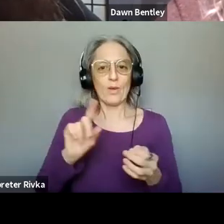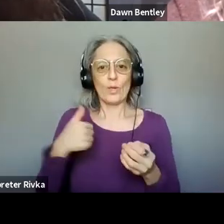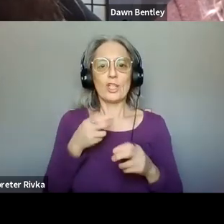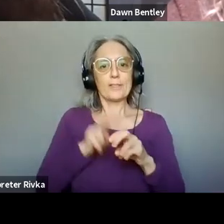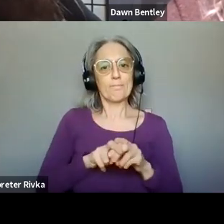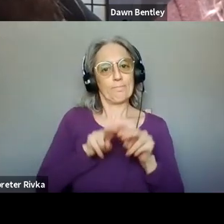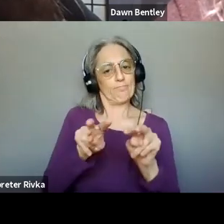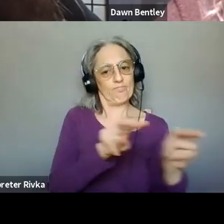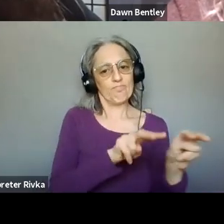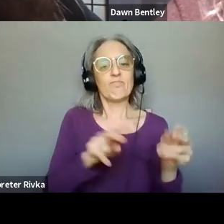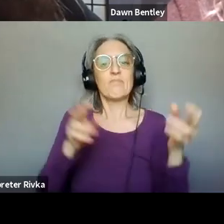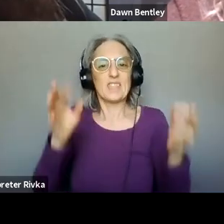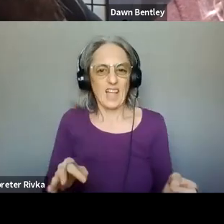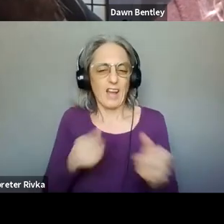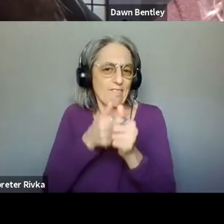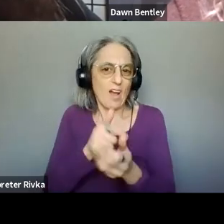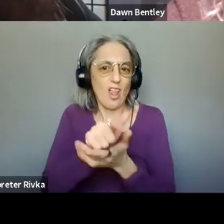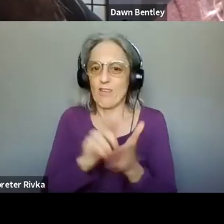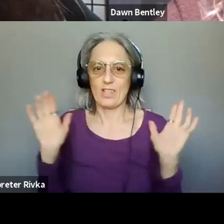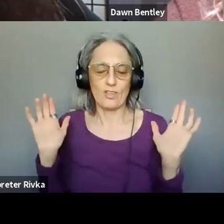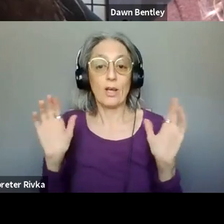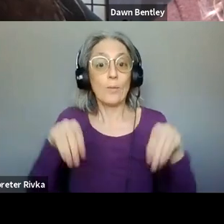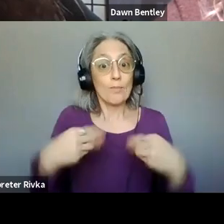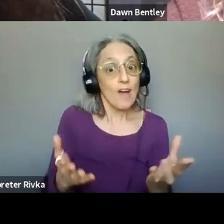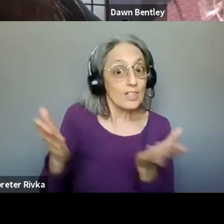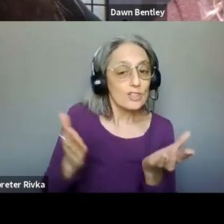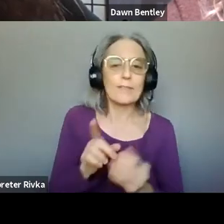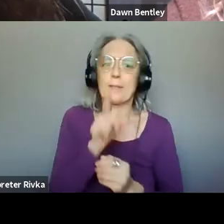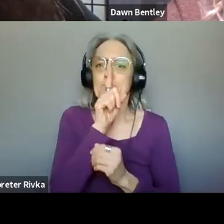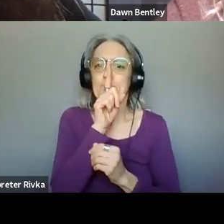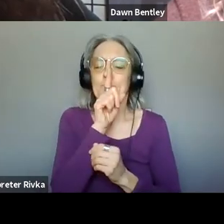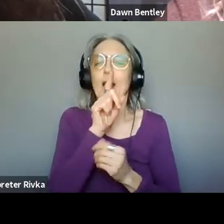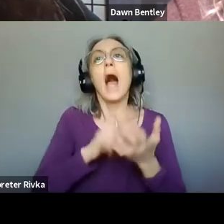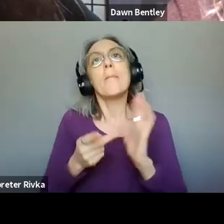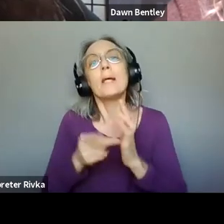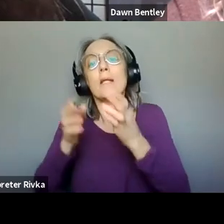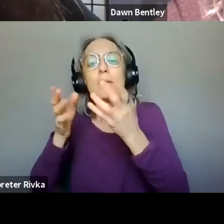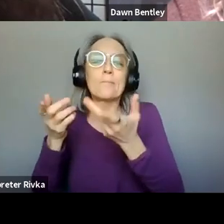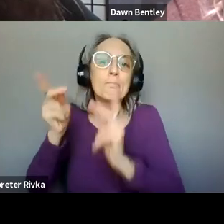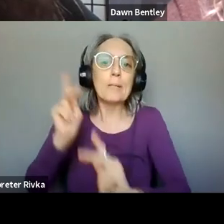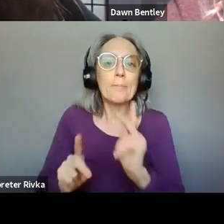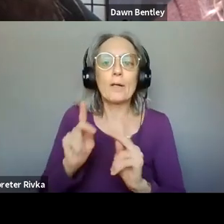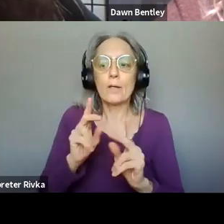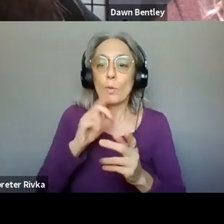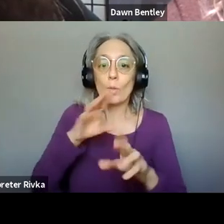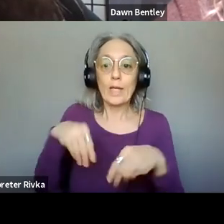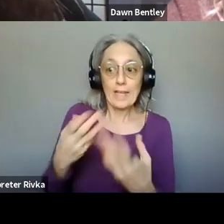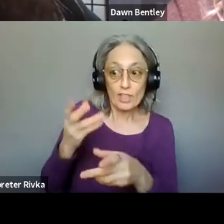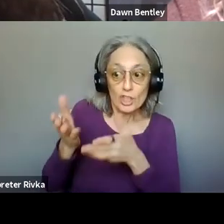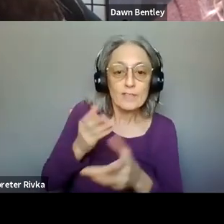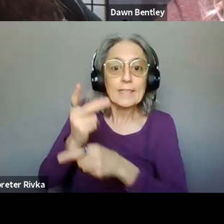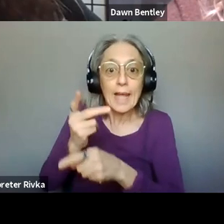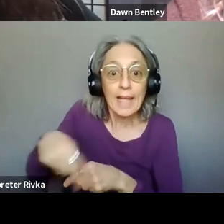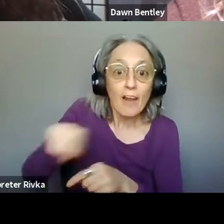don't provide services, but I mean, we don't provide services for individuals for their care. But so